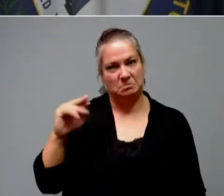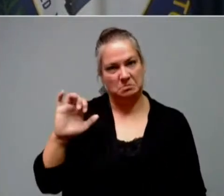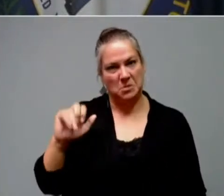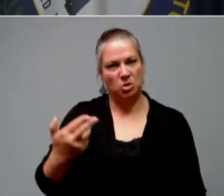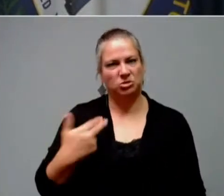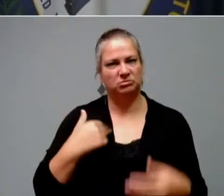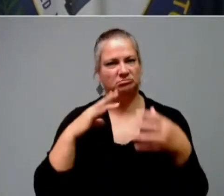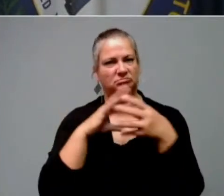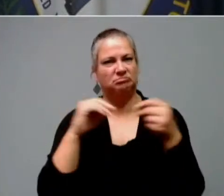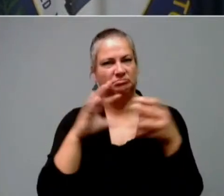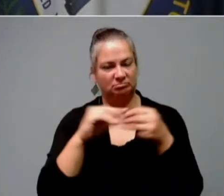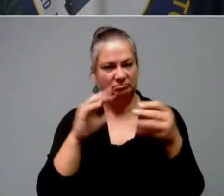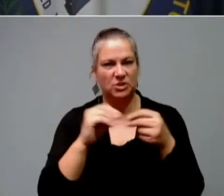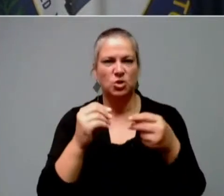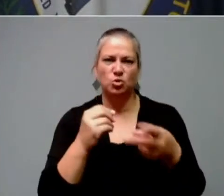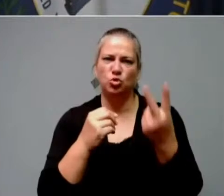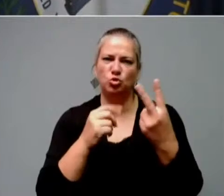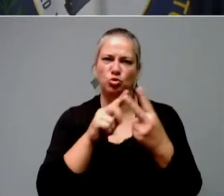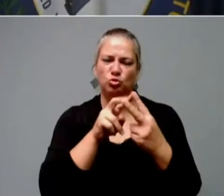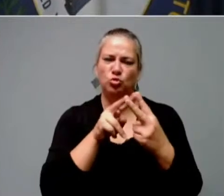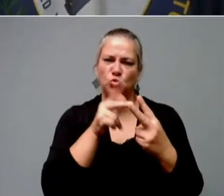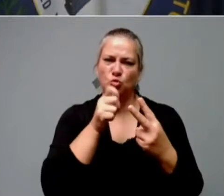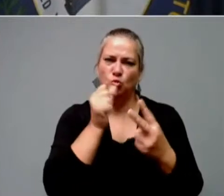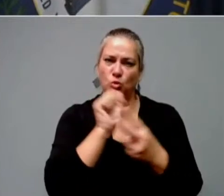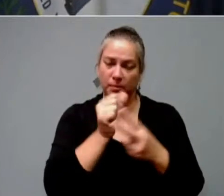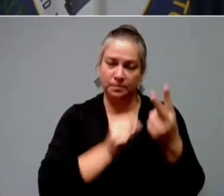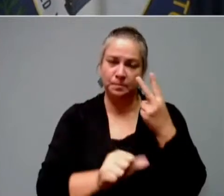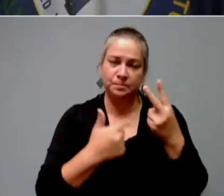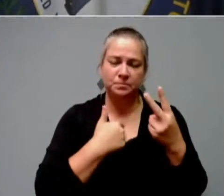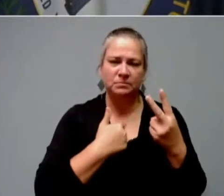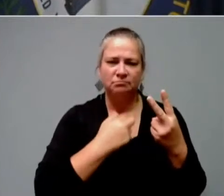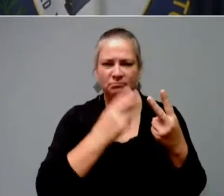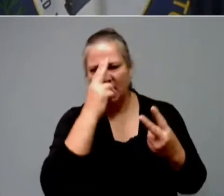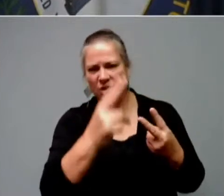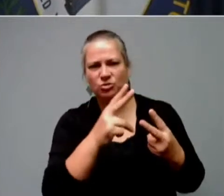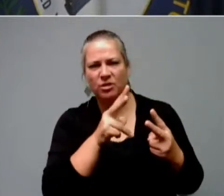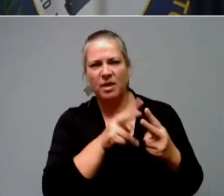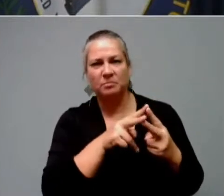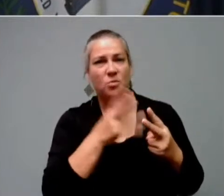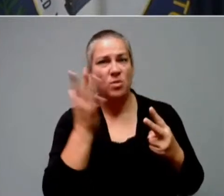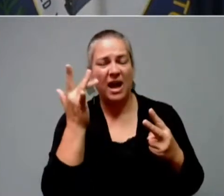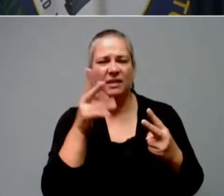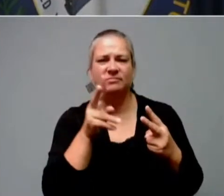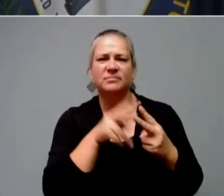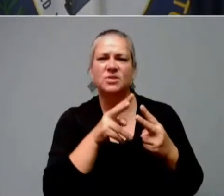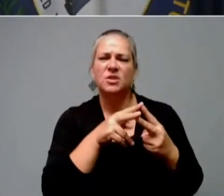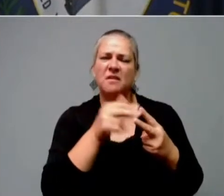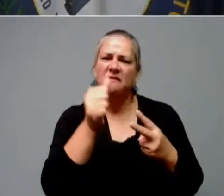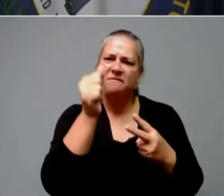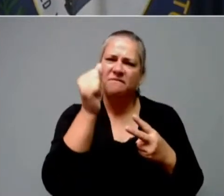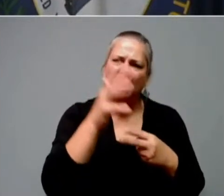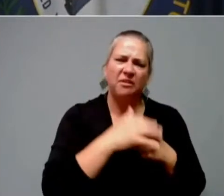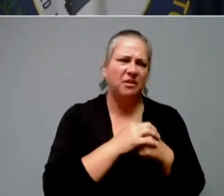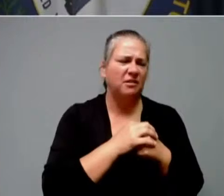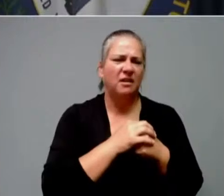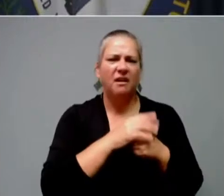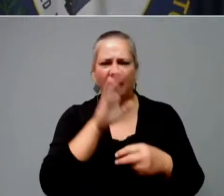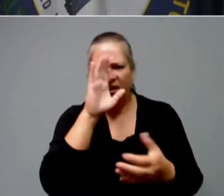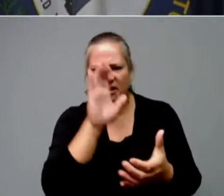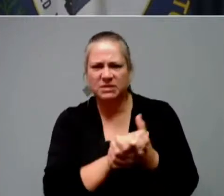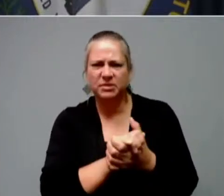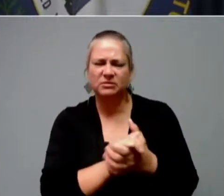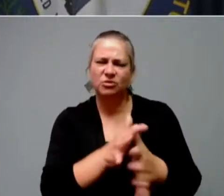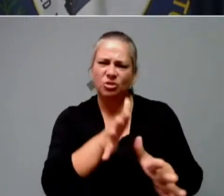Key. The reason we honored them was because they were two great fathers, husbands, grandfathers,